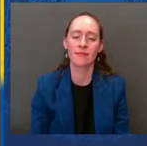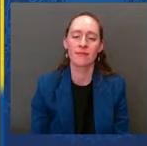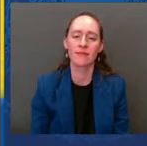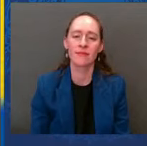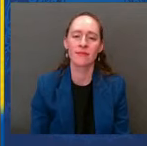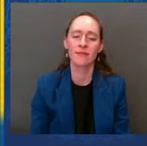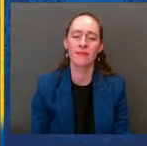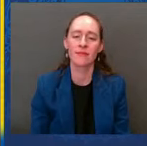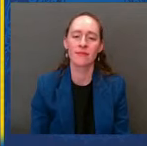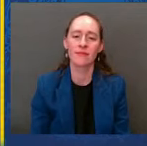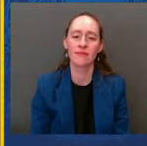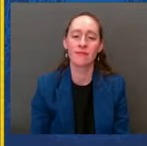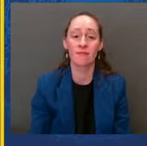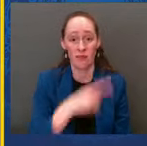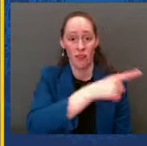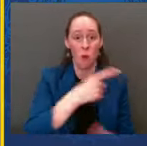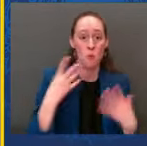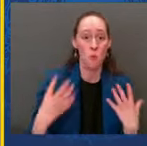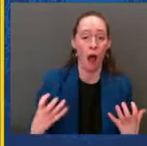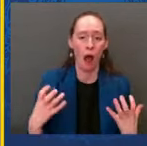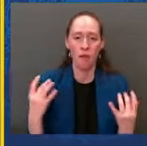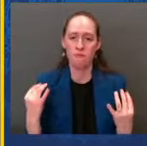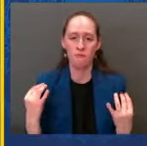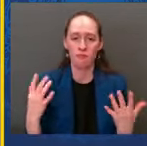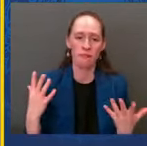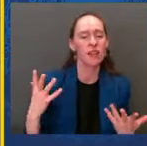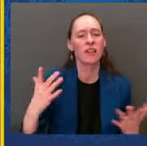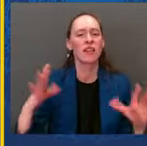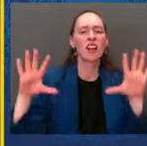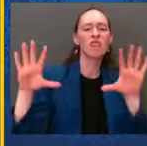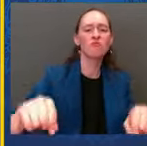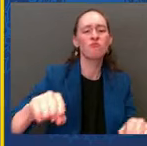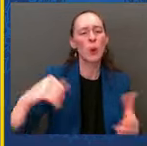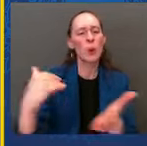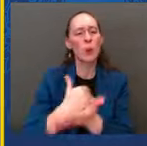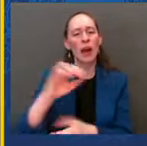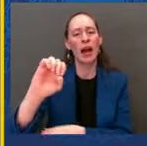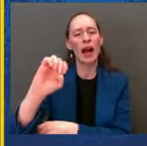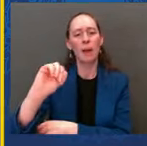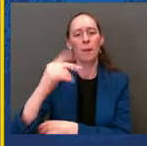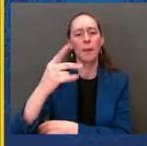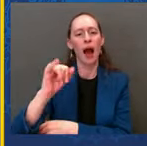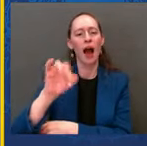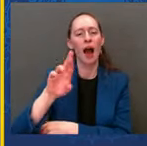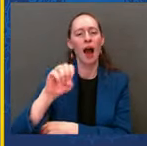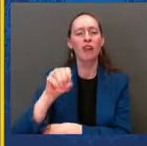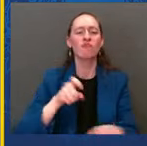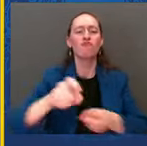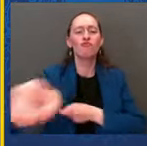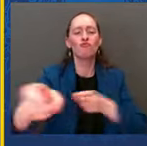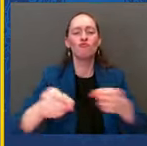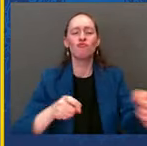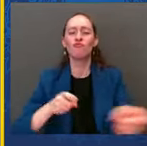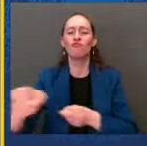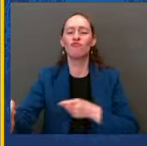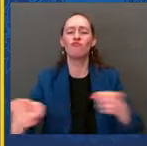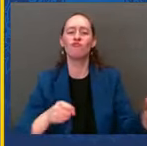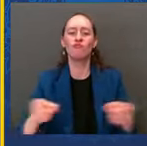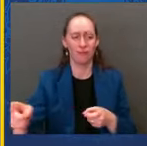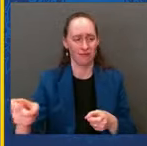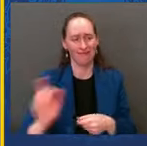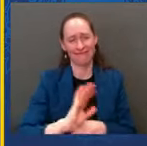to ease the people's love of liberty. Brutality will never grind down the will of the free.